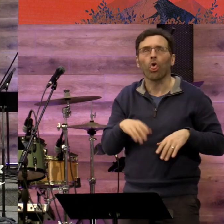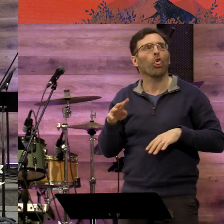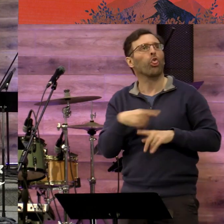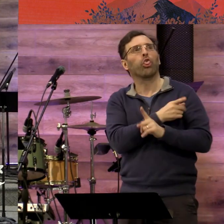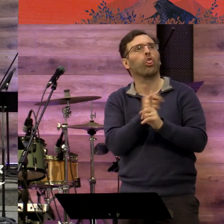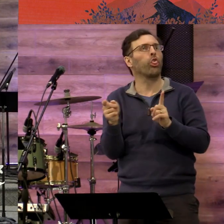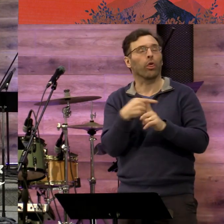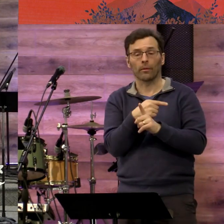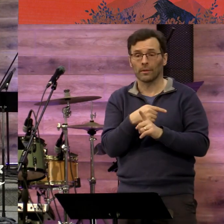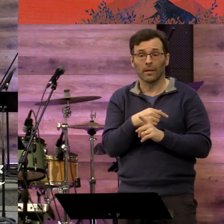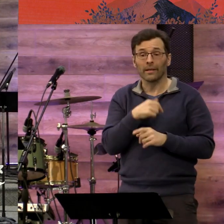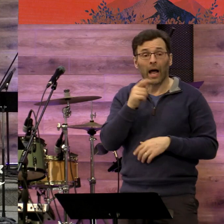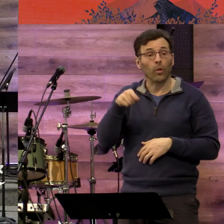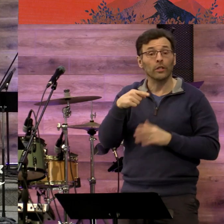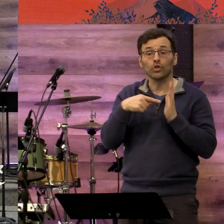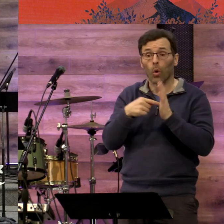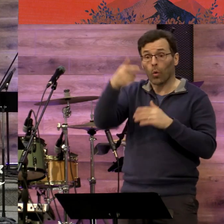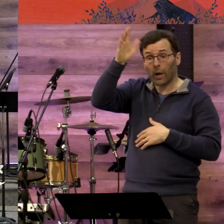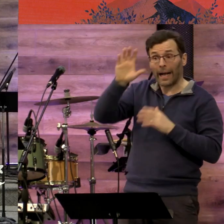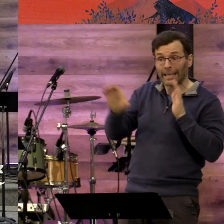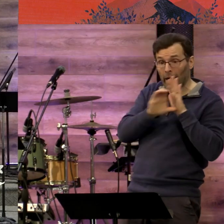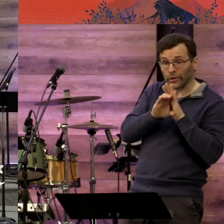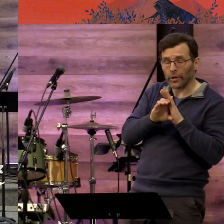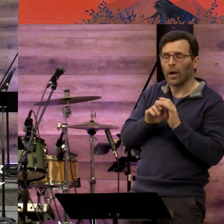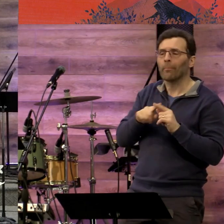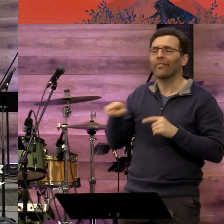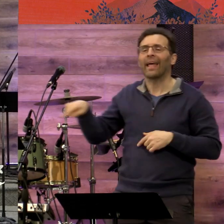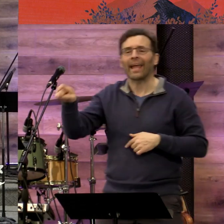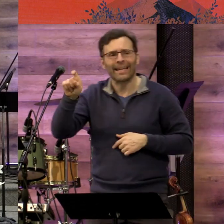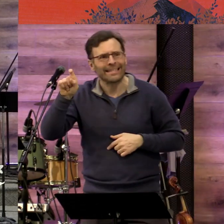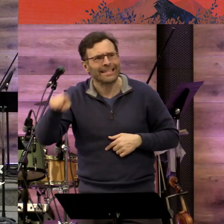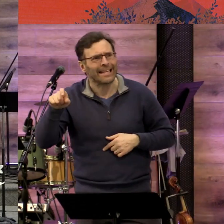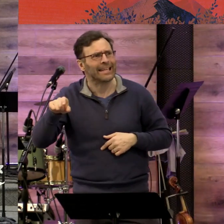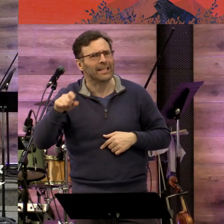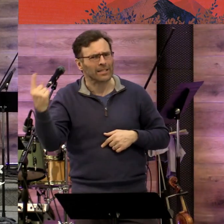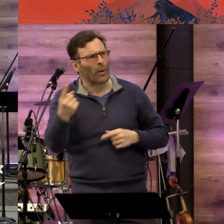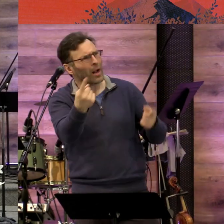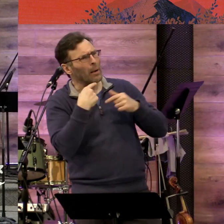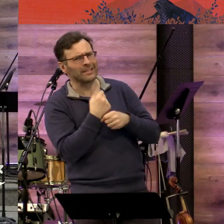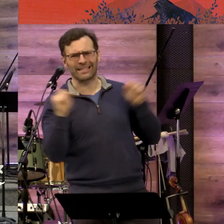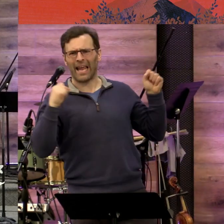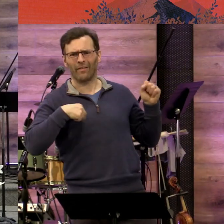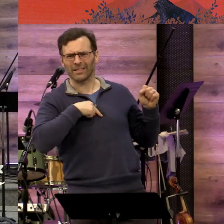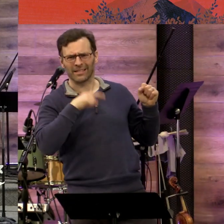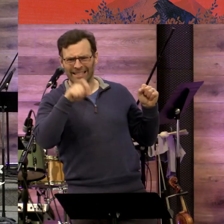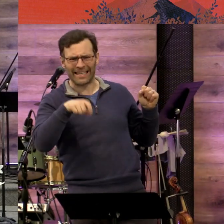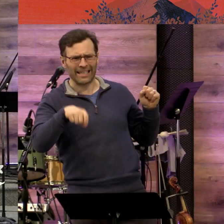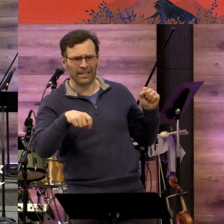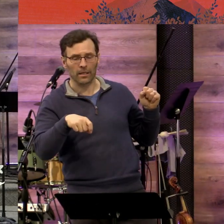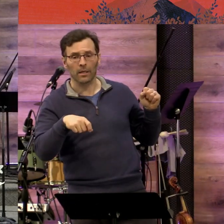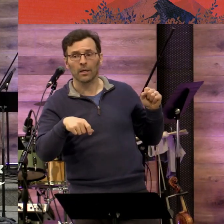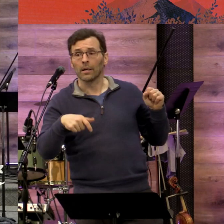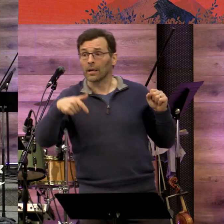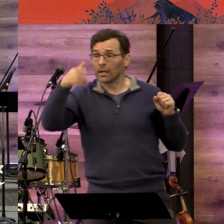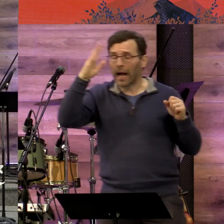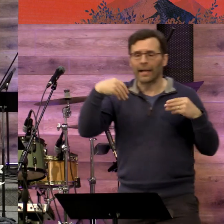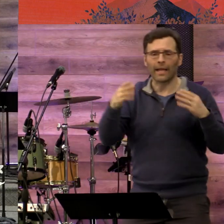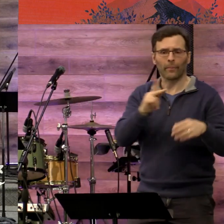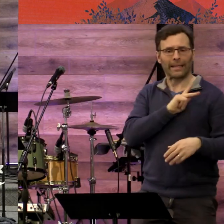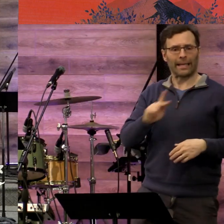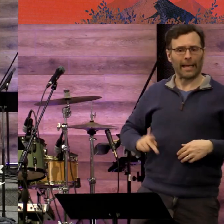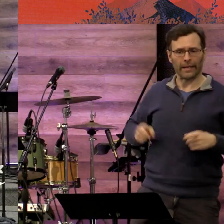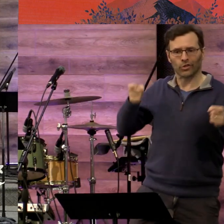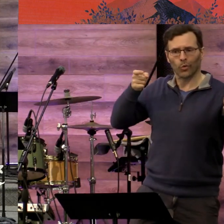It revealed not only God's character, but their need for someone to come and save them out of the mess. God gave them the kings